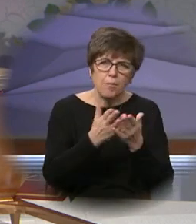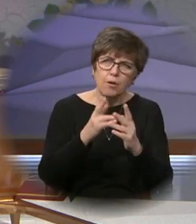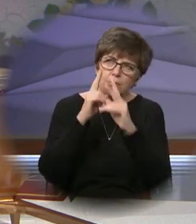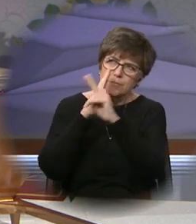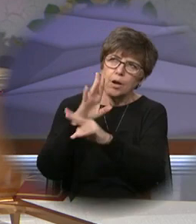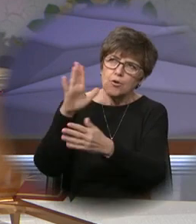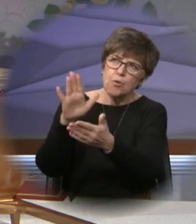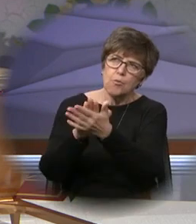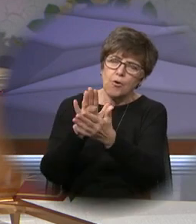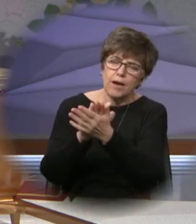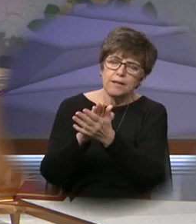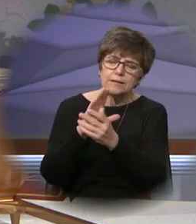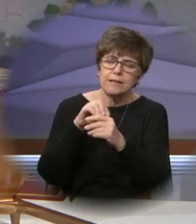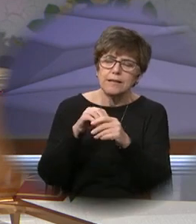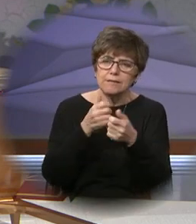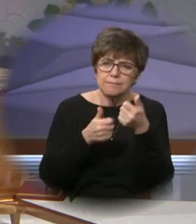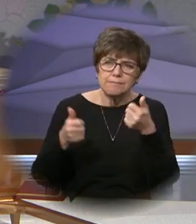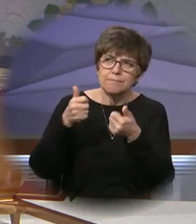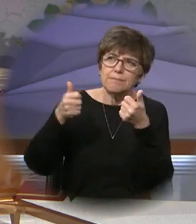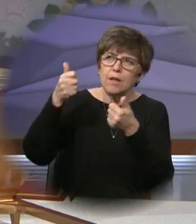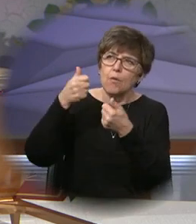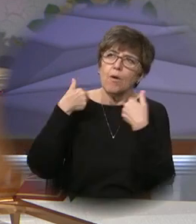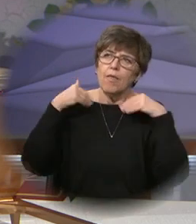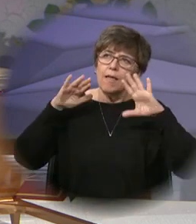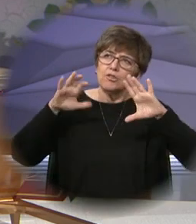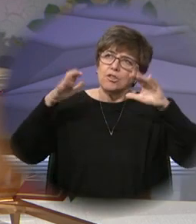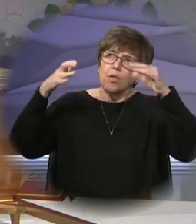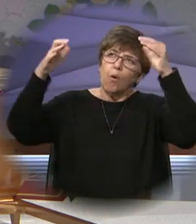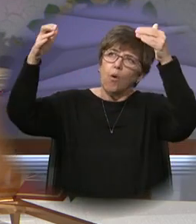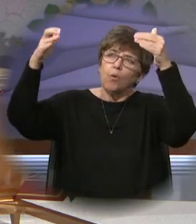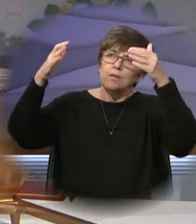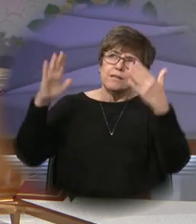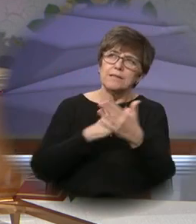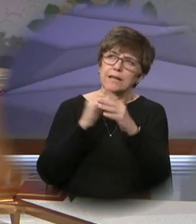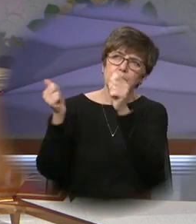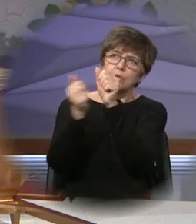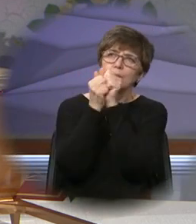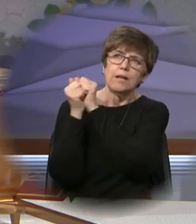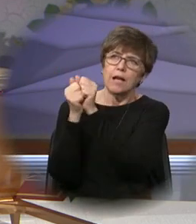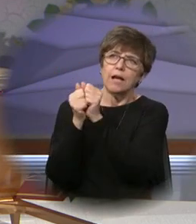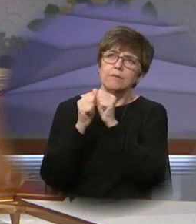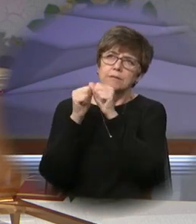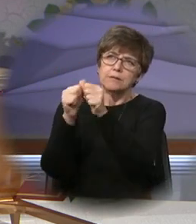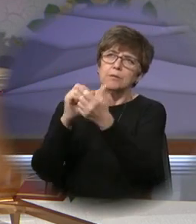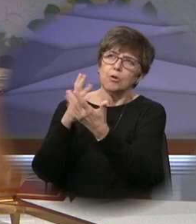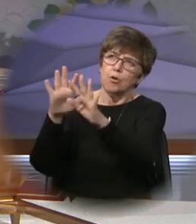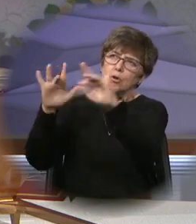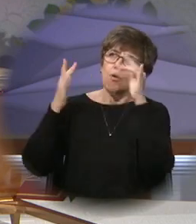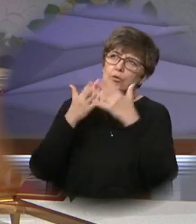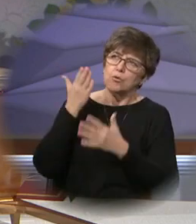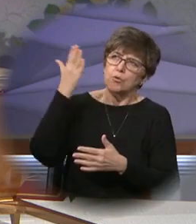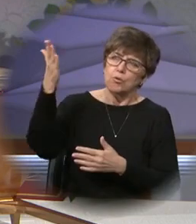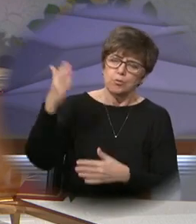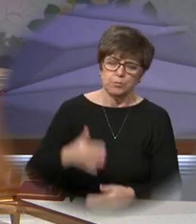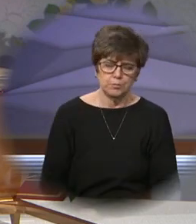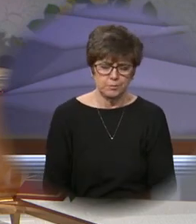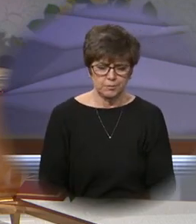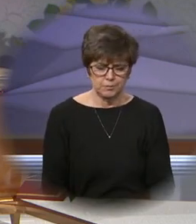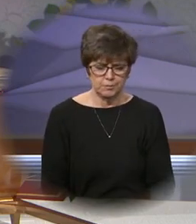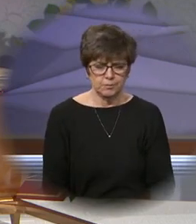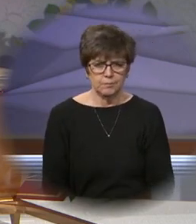praise. And even the heavenly powers with the angelic hosts sing together the unending hymn of your glory as they